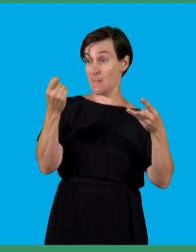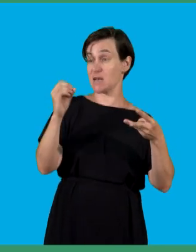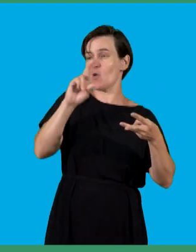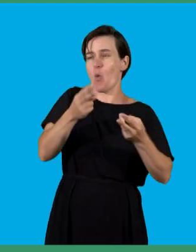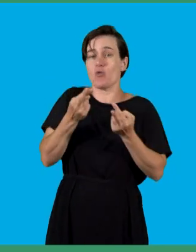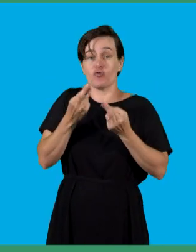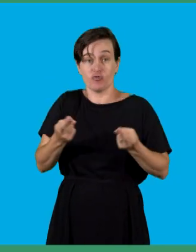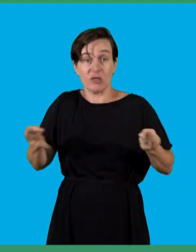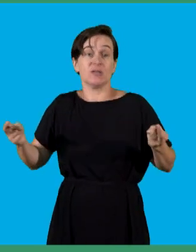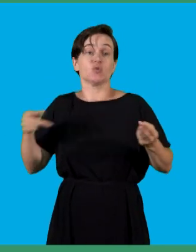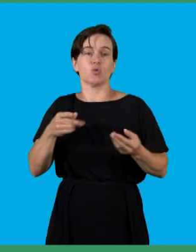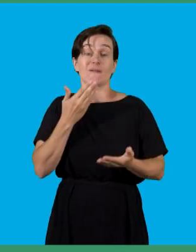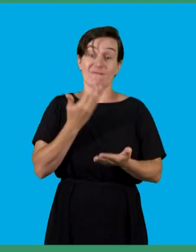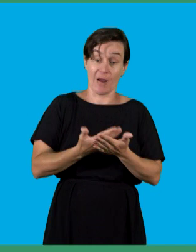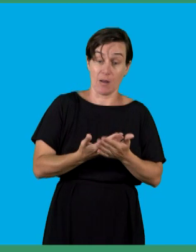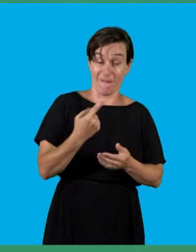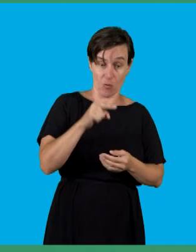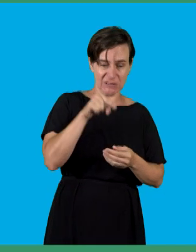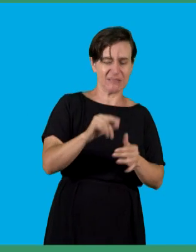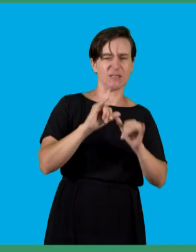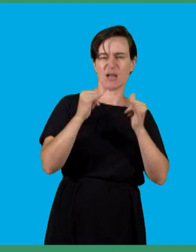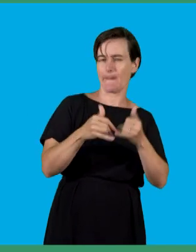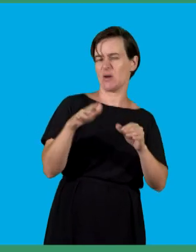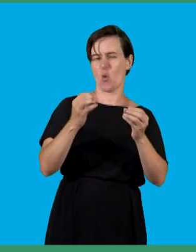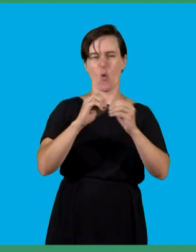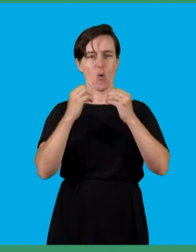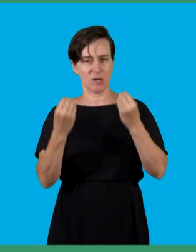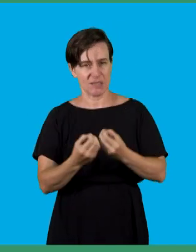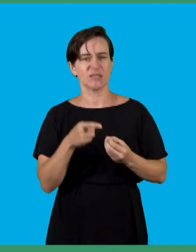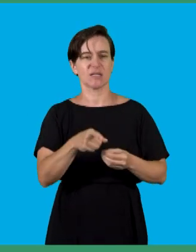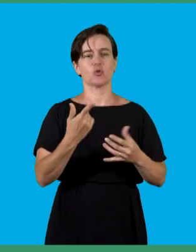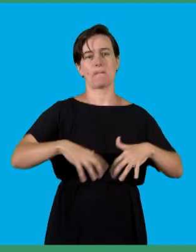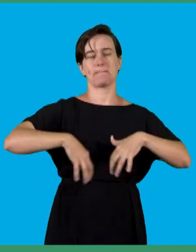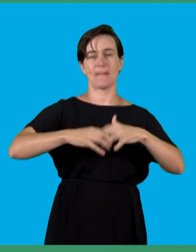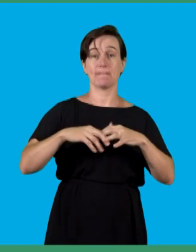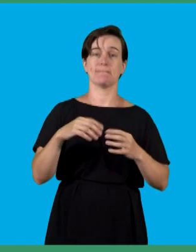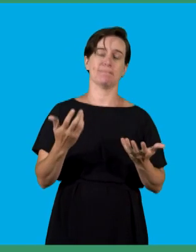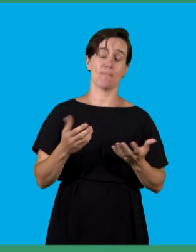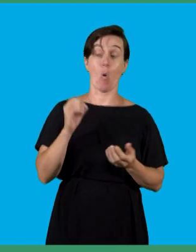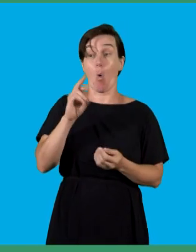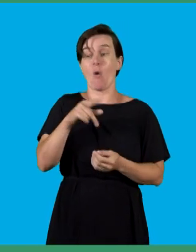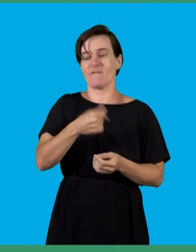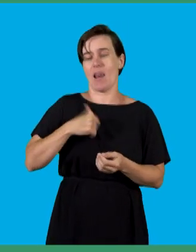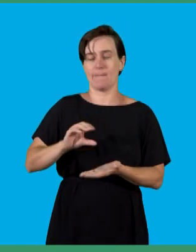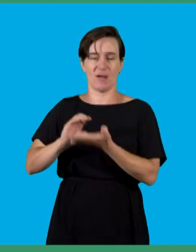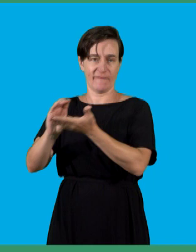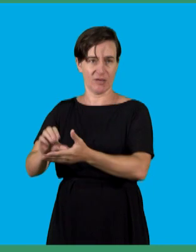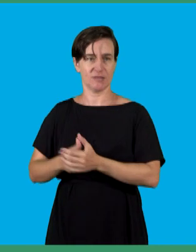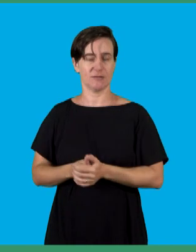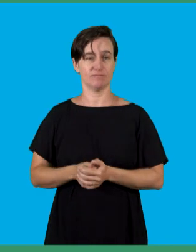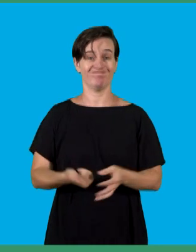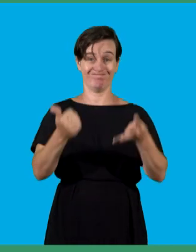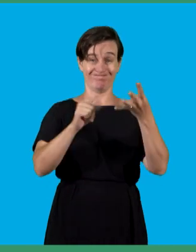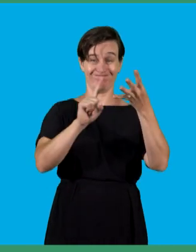person or organization available to a purpose, such as starting a company or investing. Another term that we